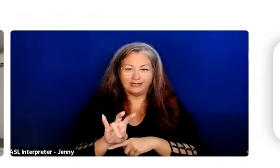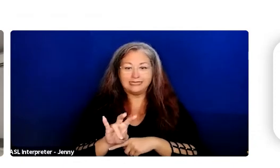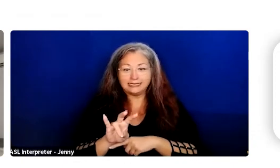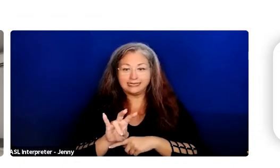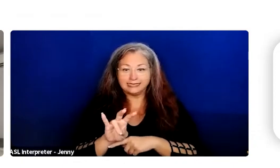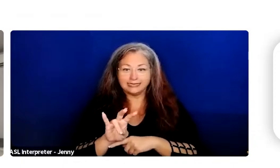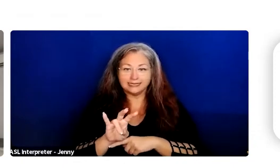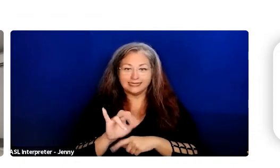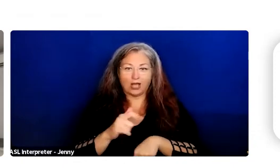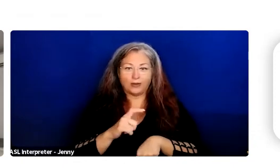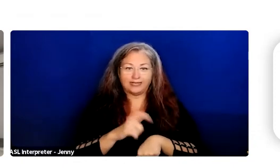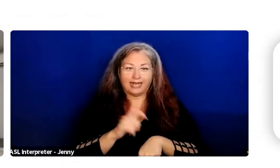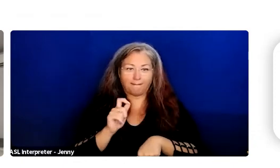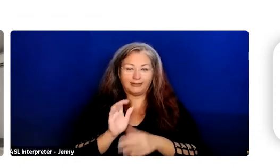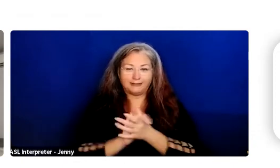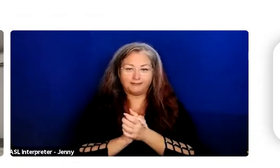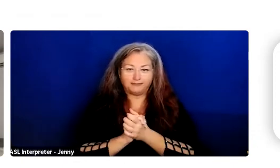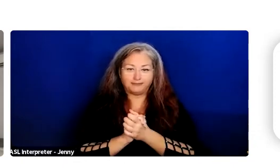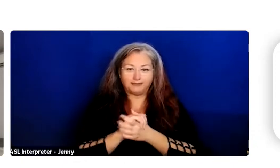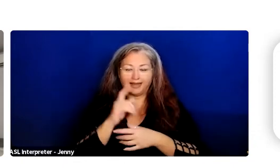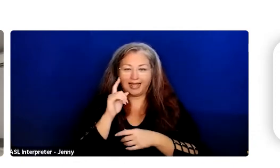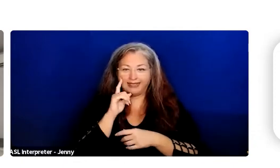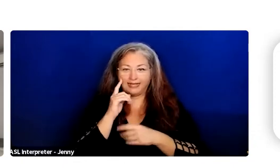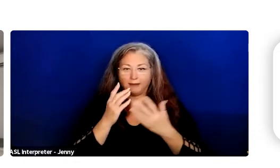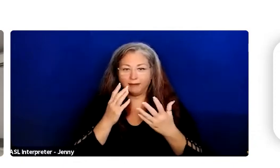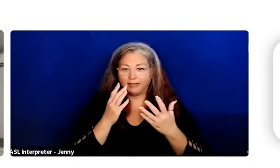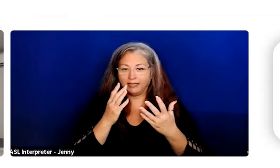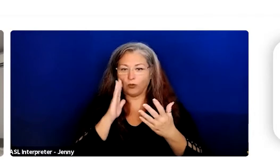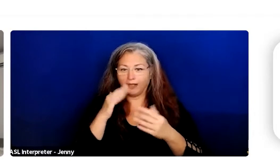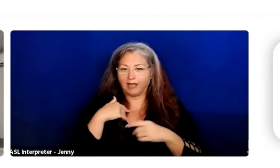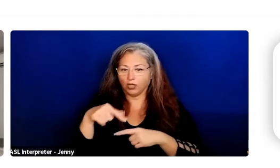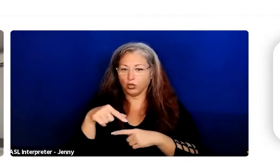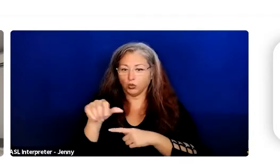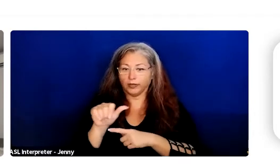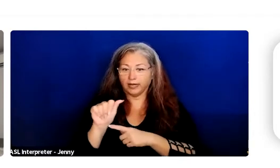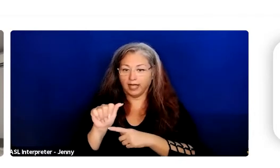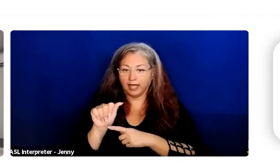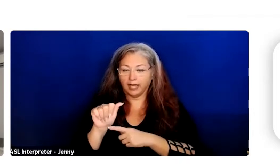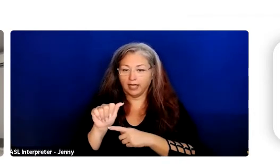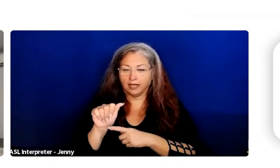are at time. I think that there will be a Q&A.